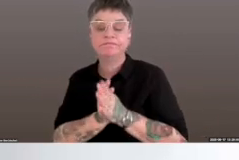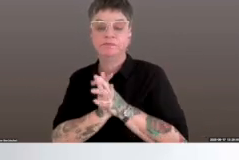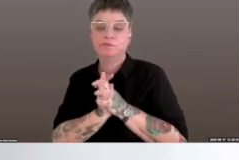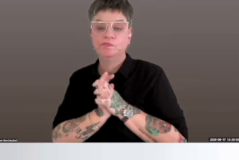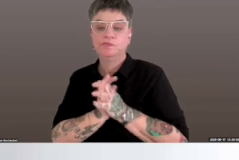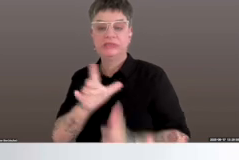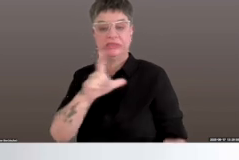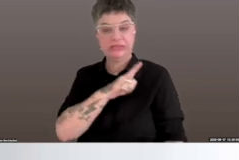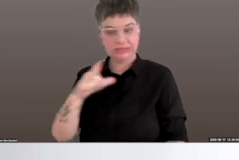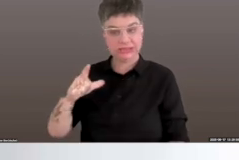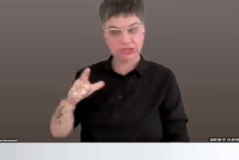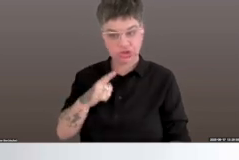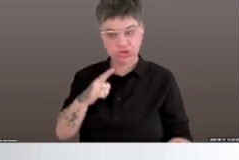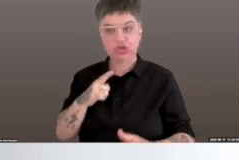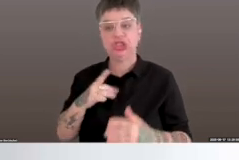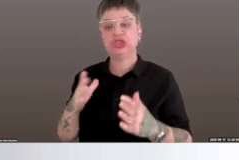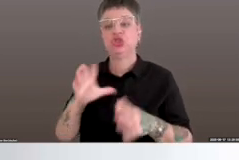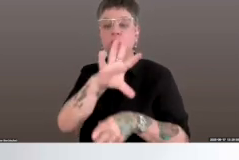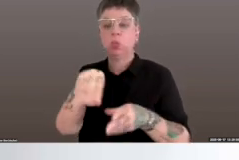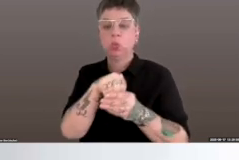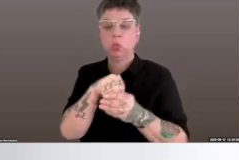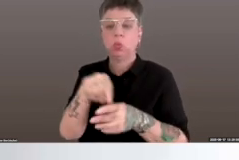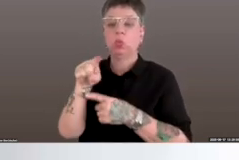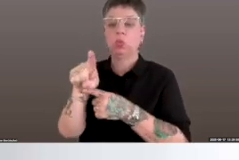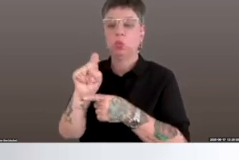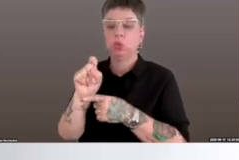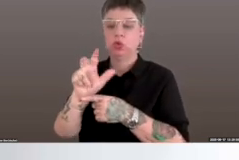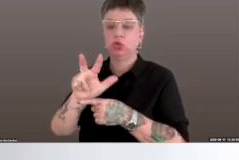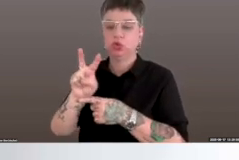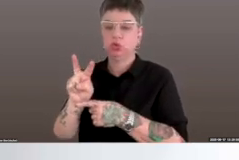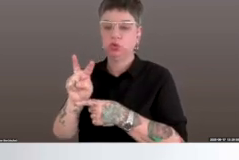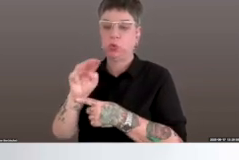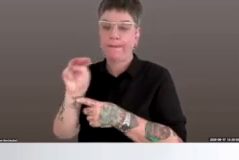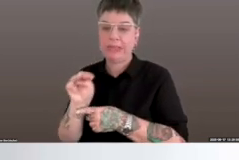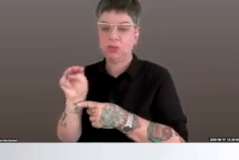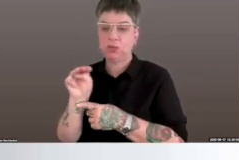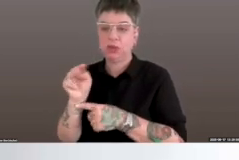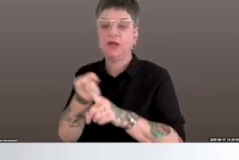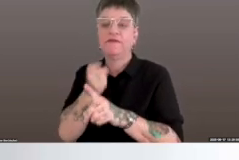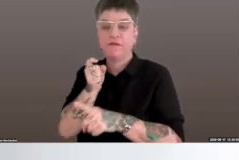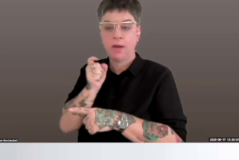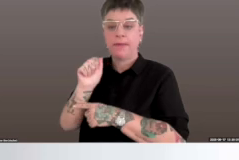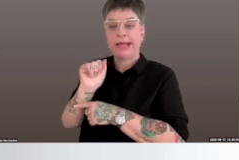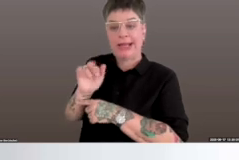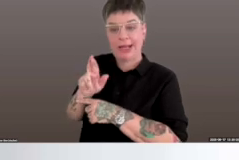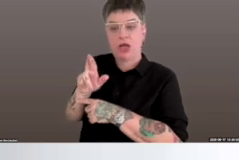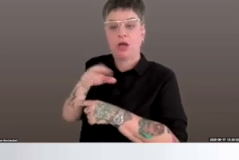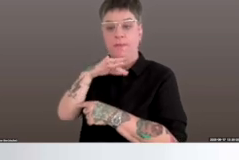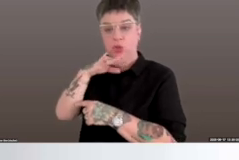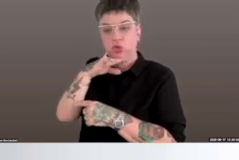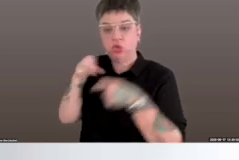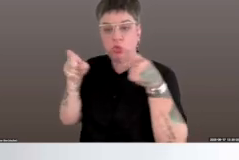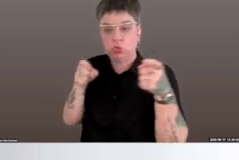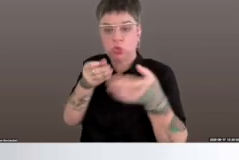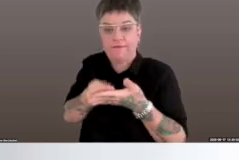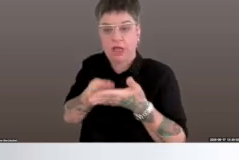the legislature included approximately 132 million from the Air Pollution Control Fund,